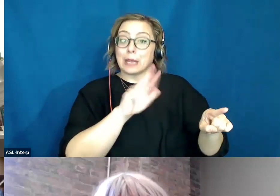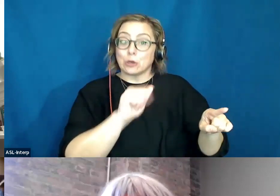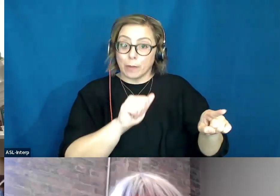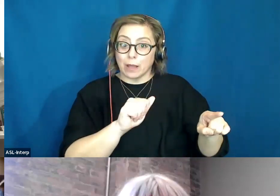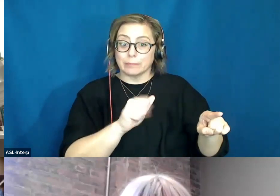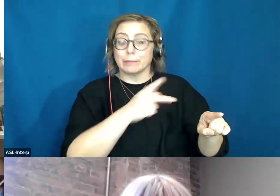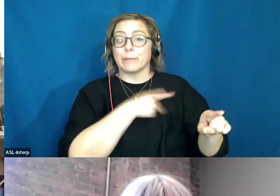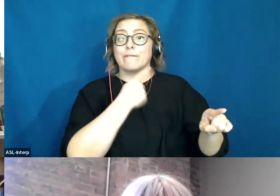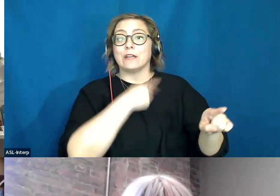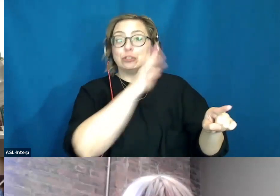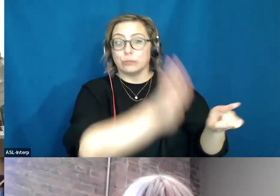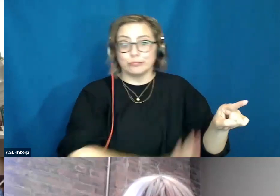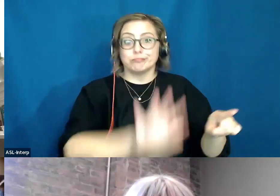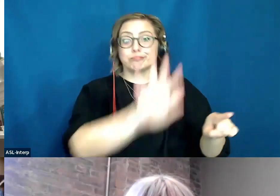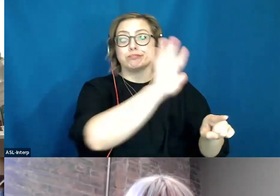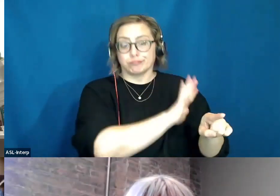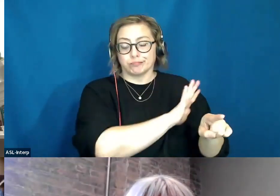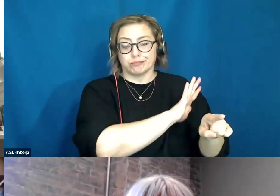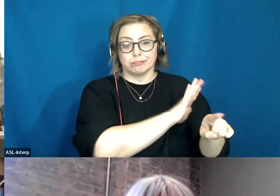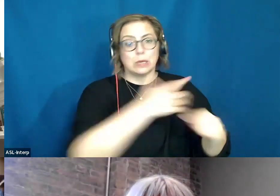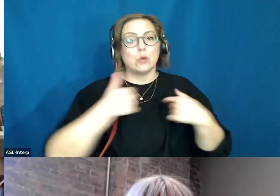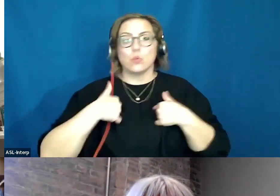provincial mandate, we